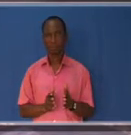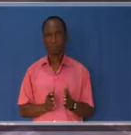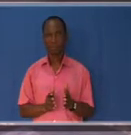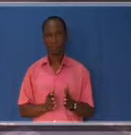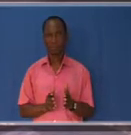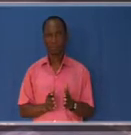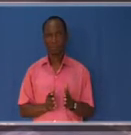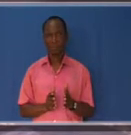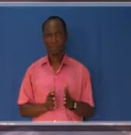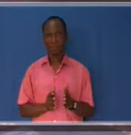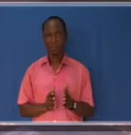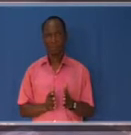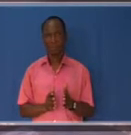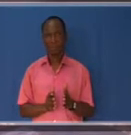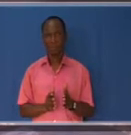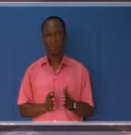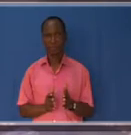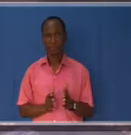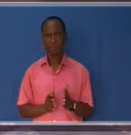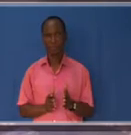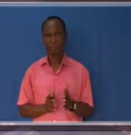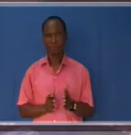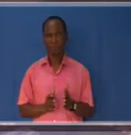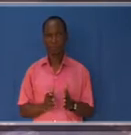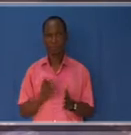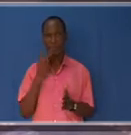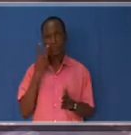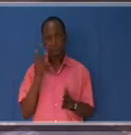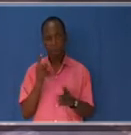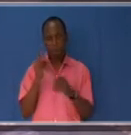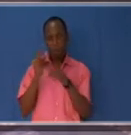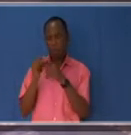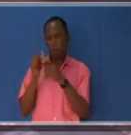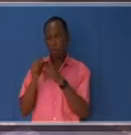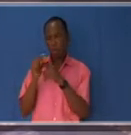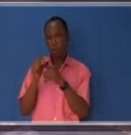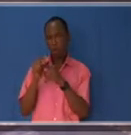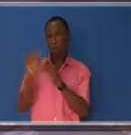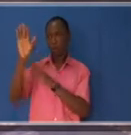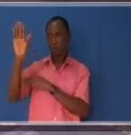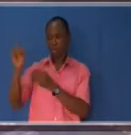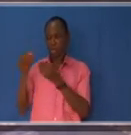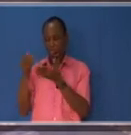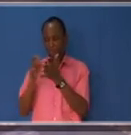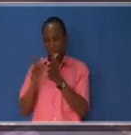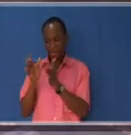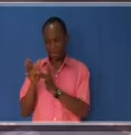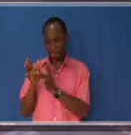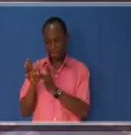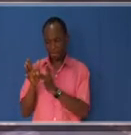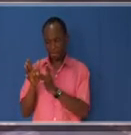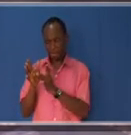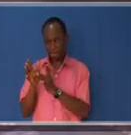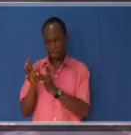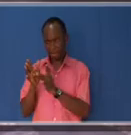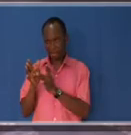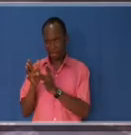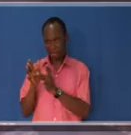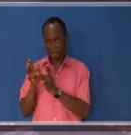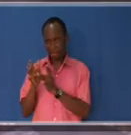In other words, the words that God had put in the mouth of Jesus, which because of his